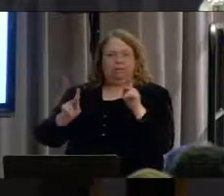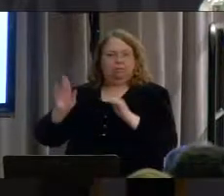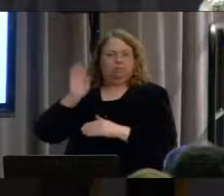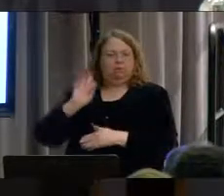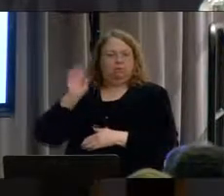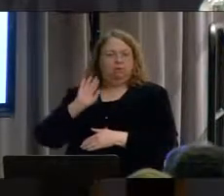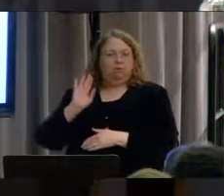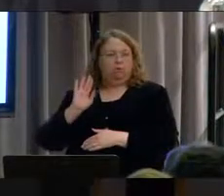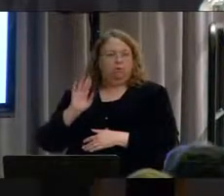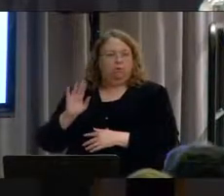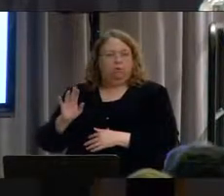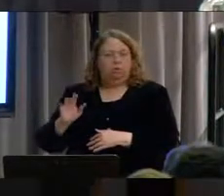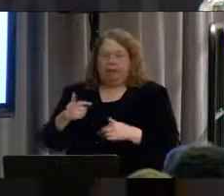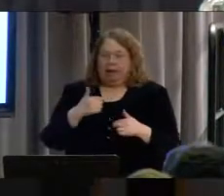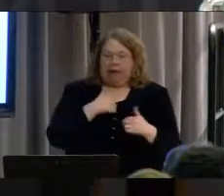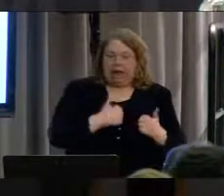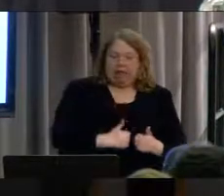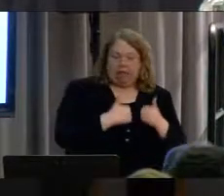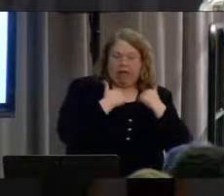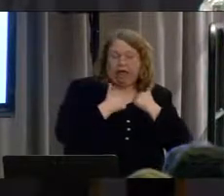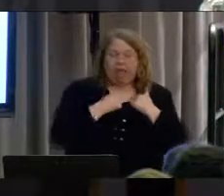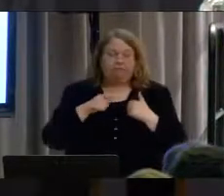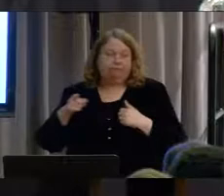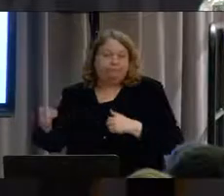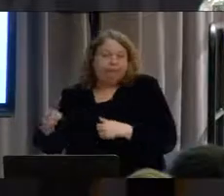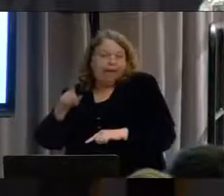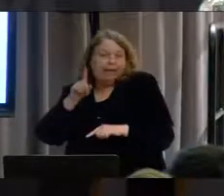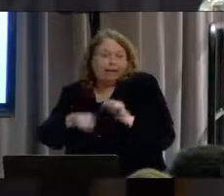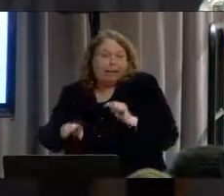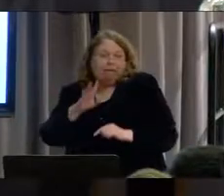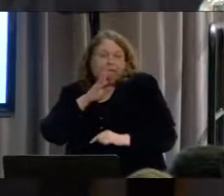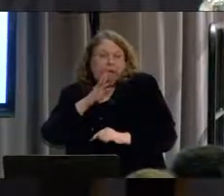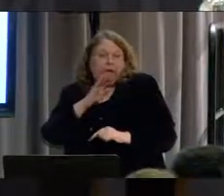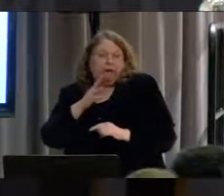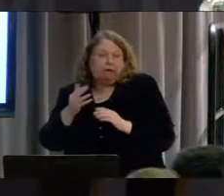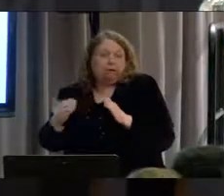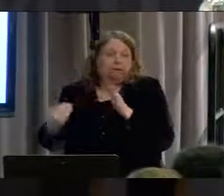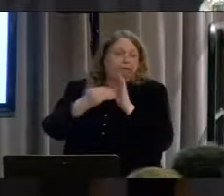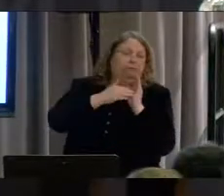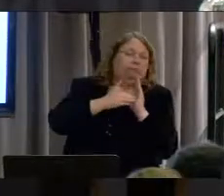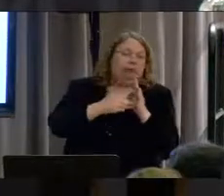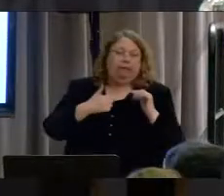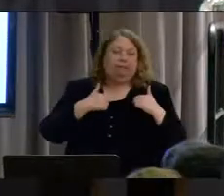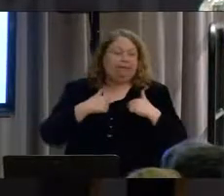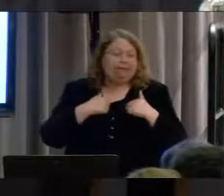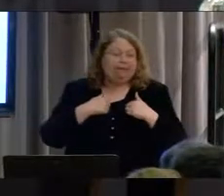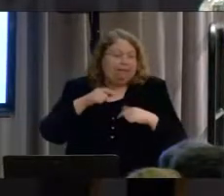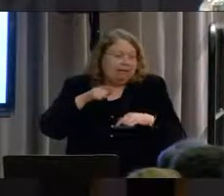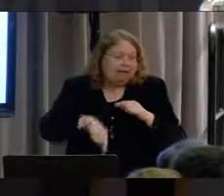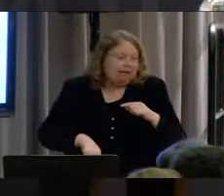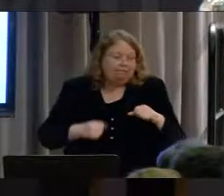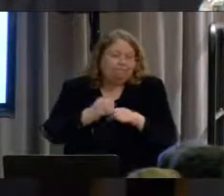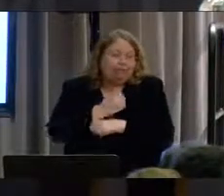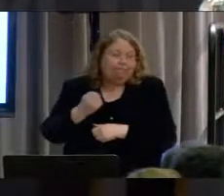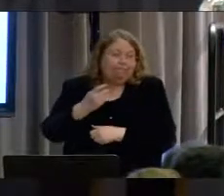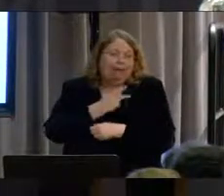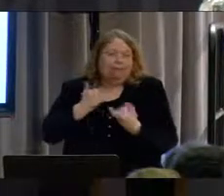superior because I'm alive and they're not, they can't fight back, right? So what is to say? On the other hand,